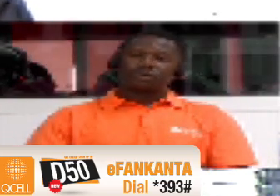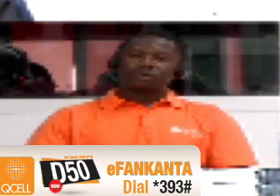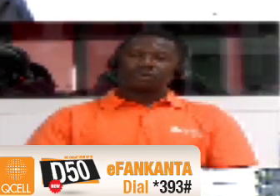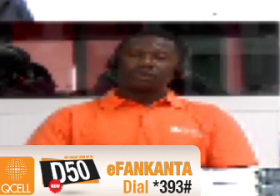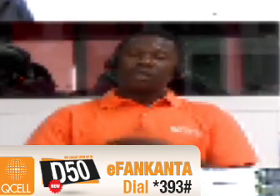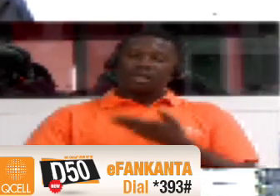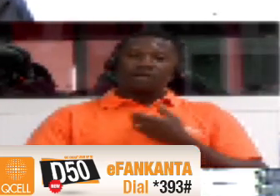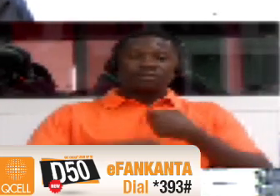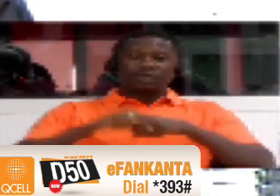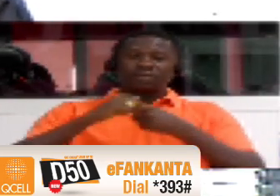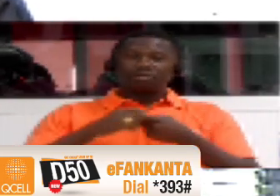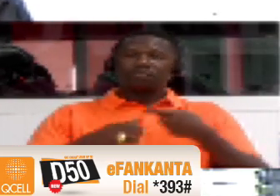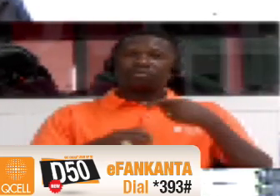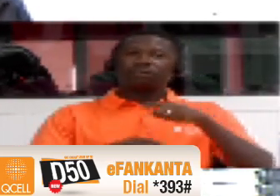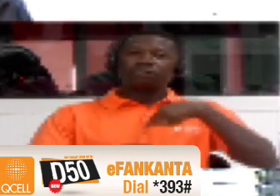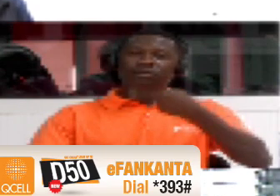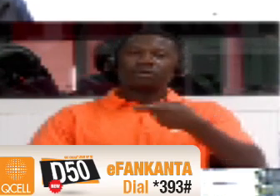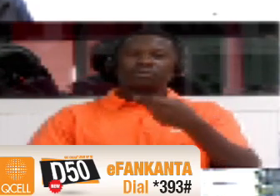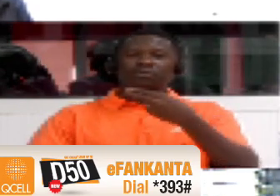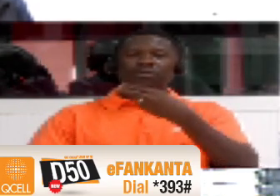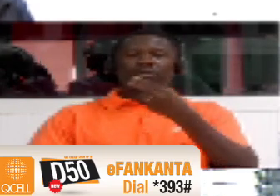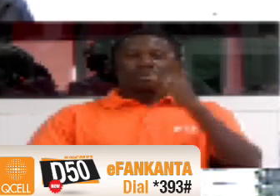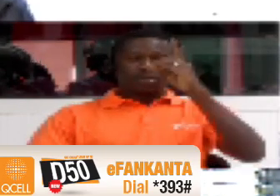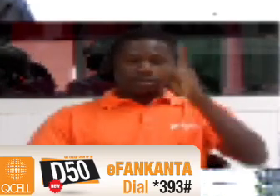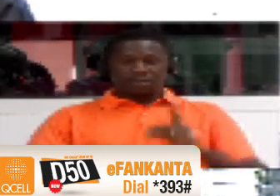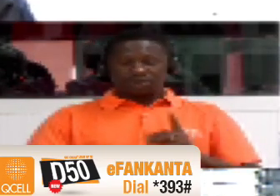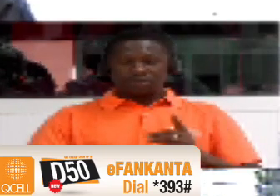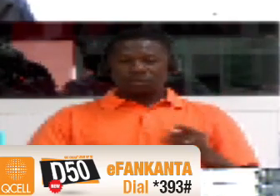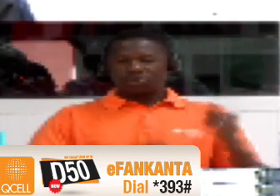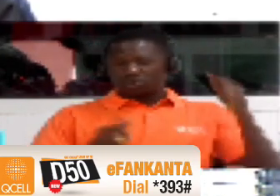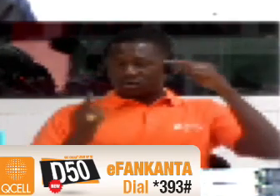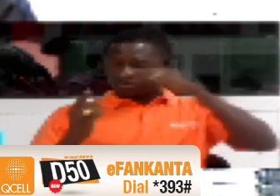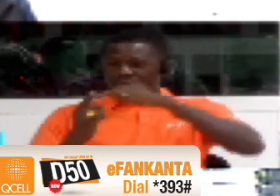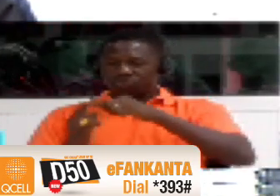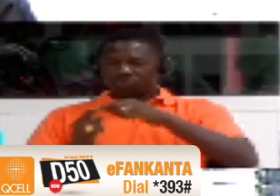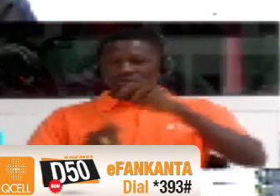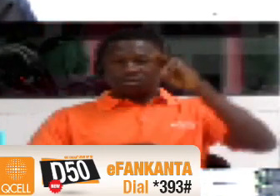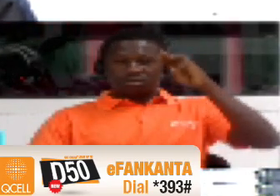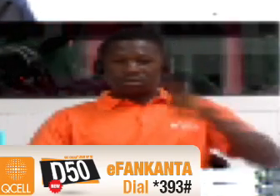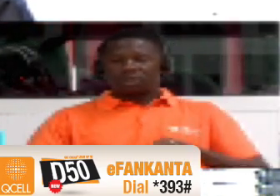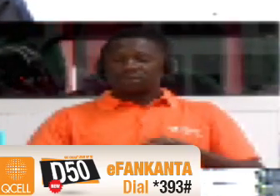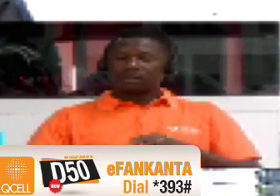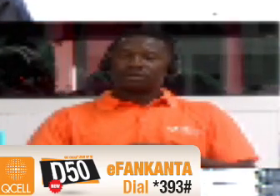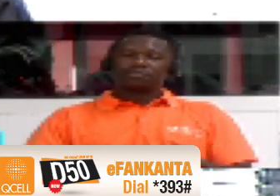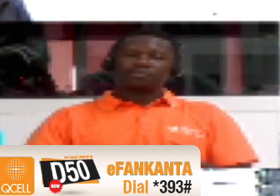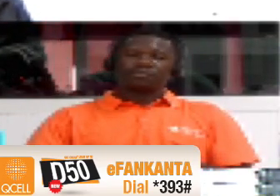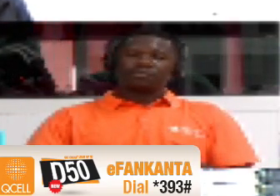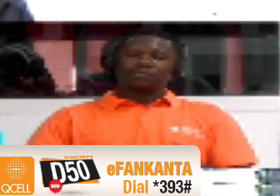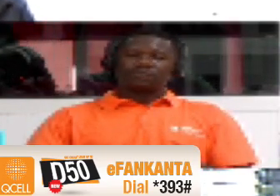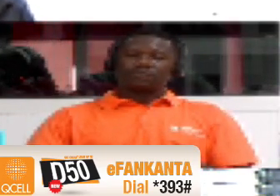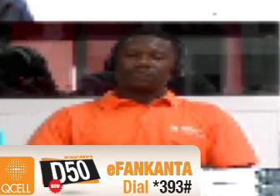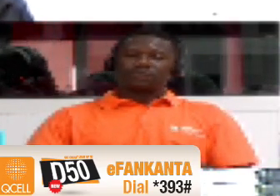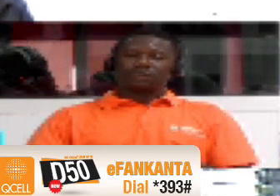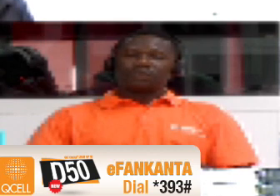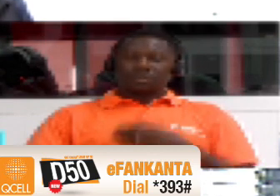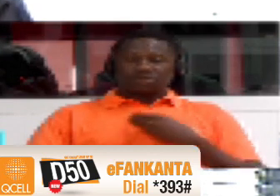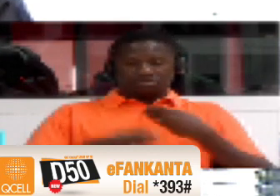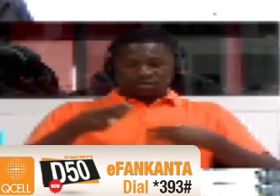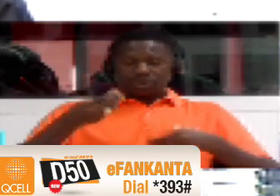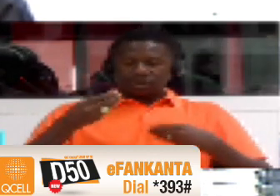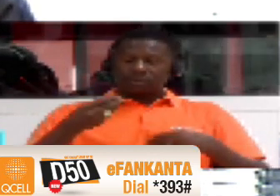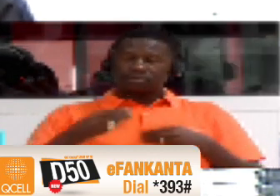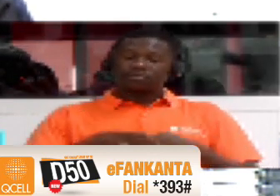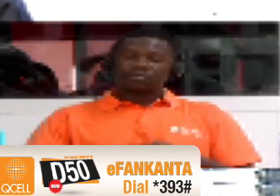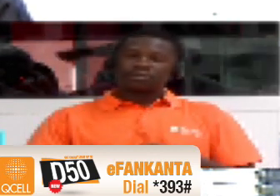kabo December for March. We started our training from December to March. Nata pass out. And then we passed